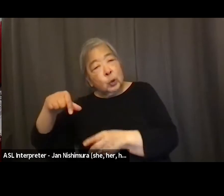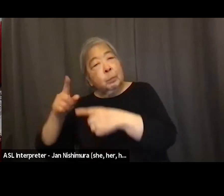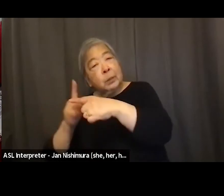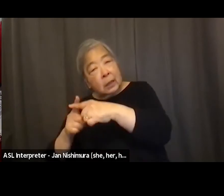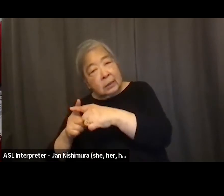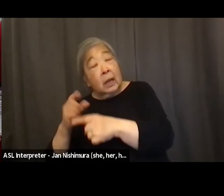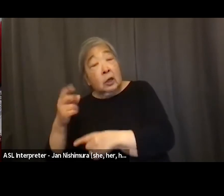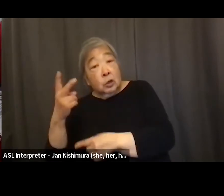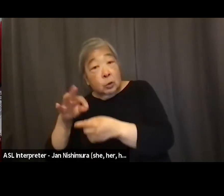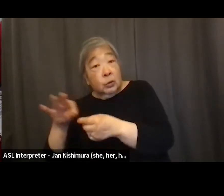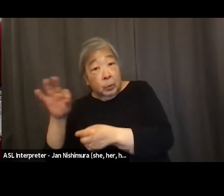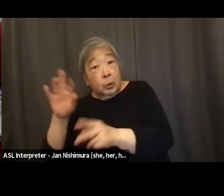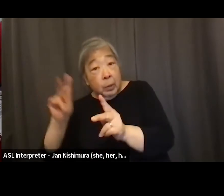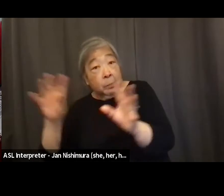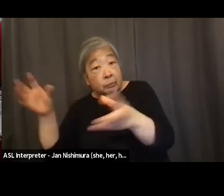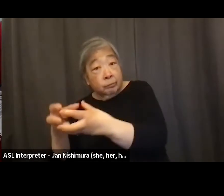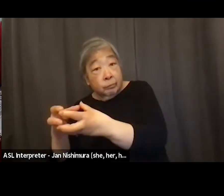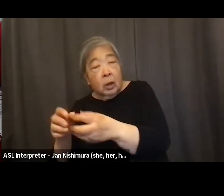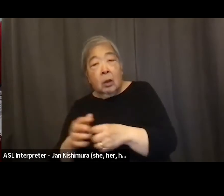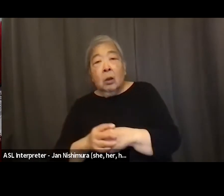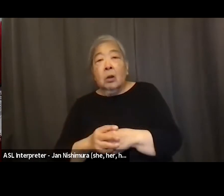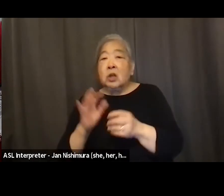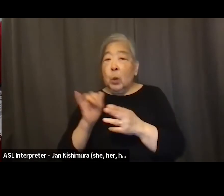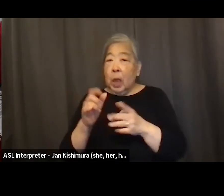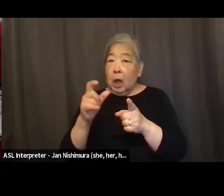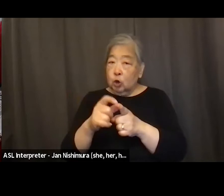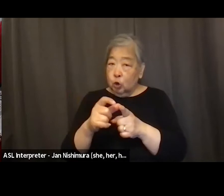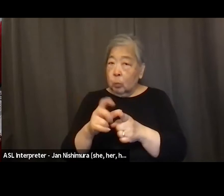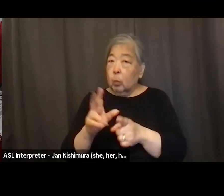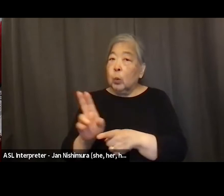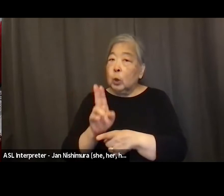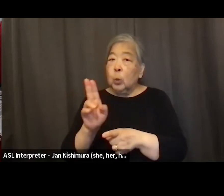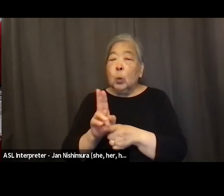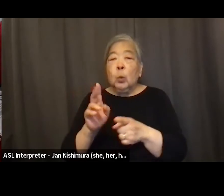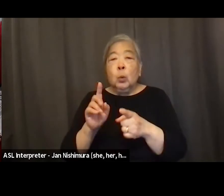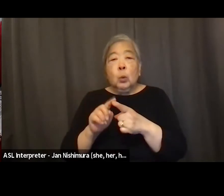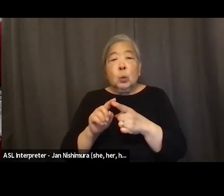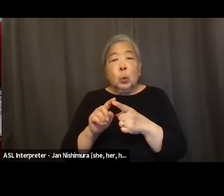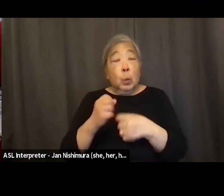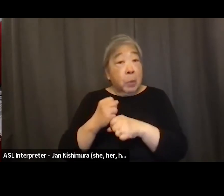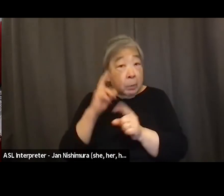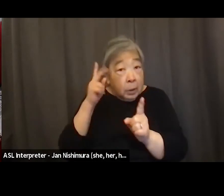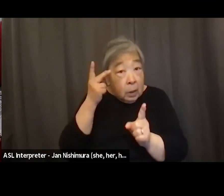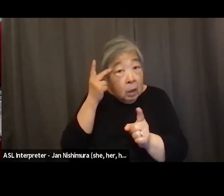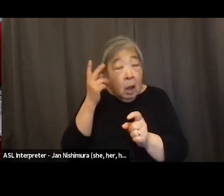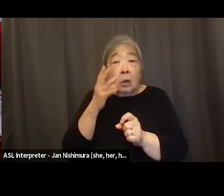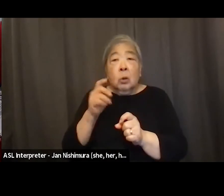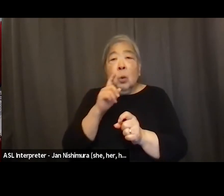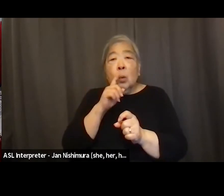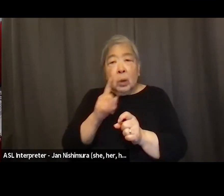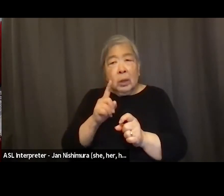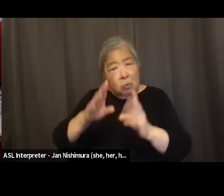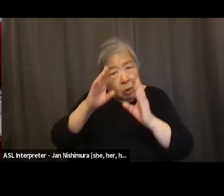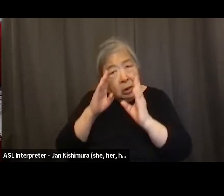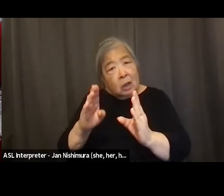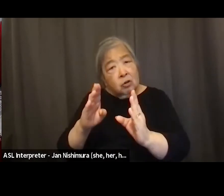people. And so it's very much a term that we are using to politicize and to really draw